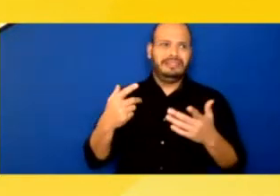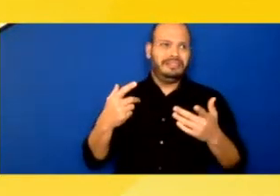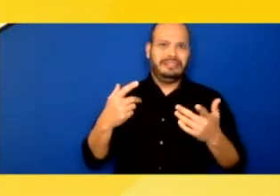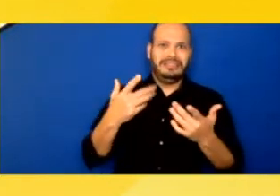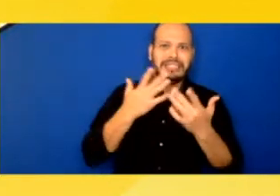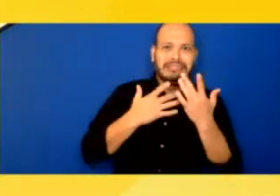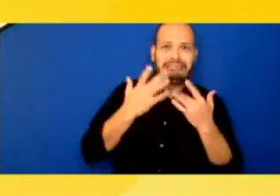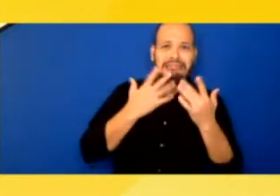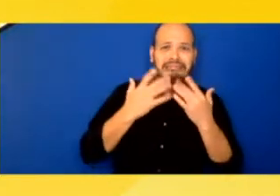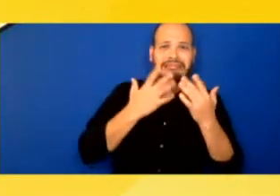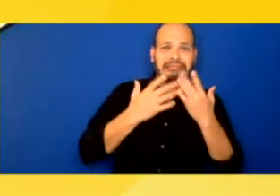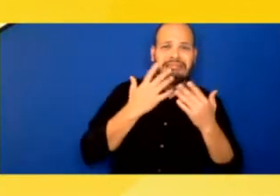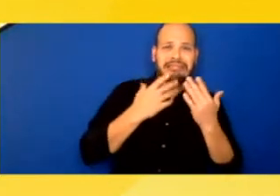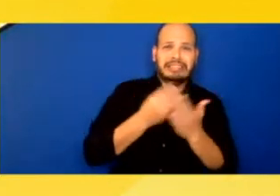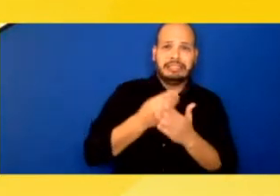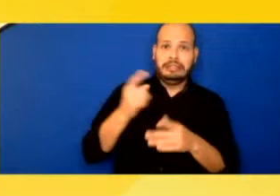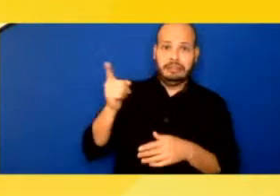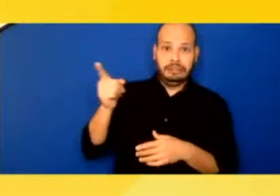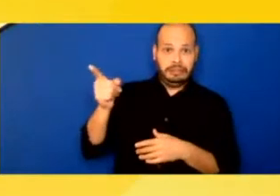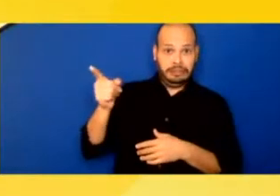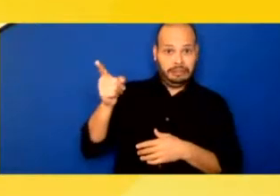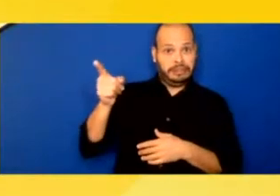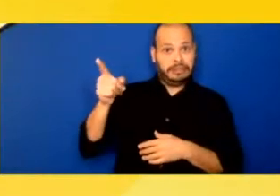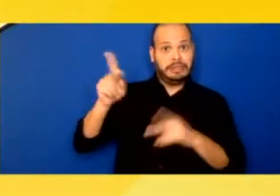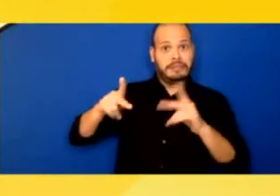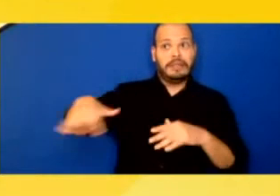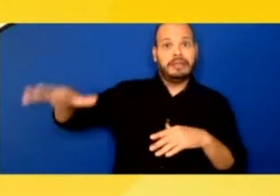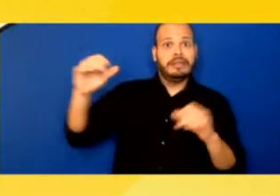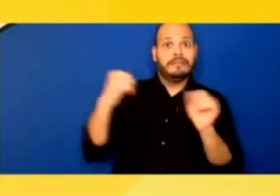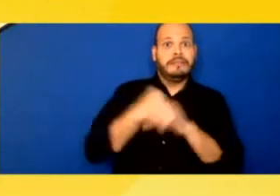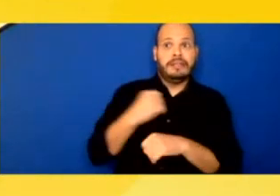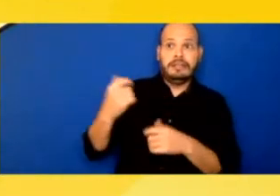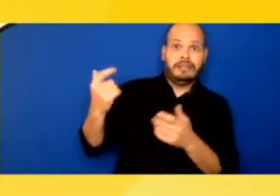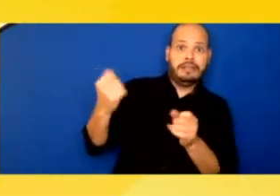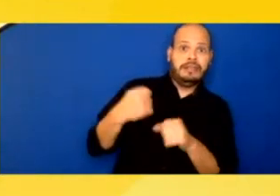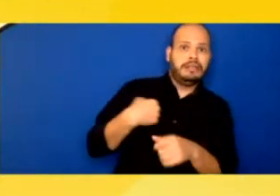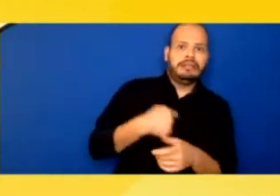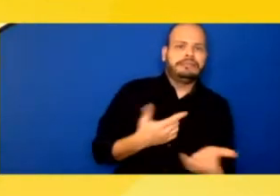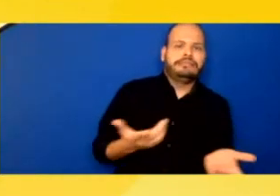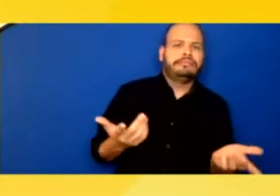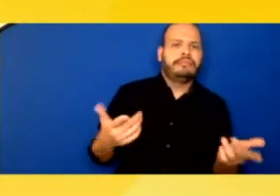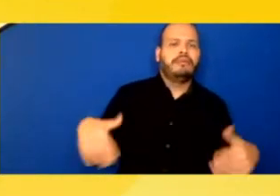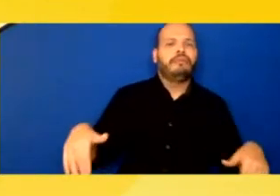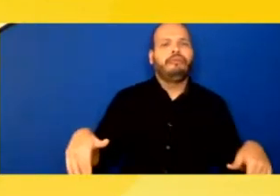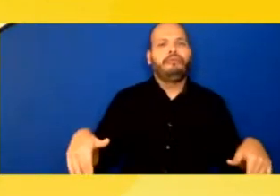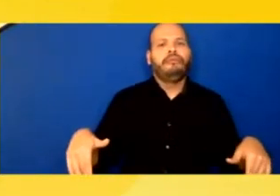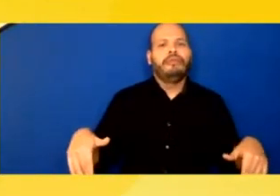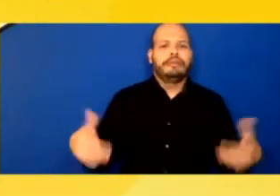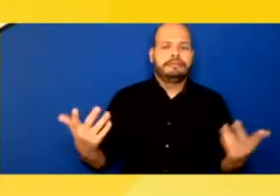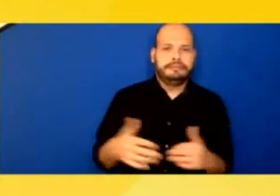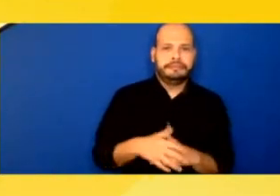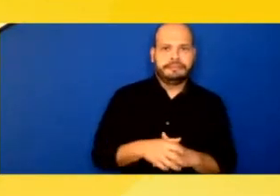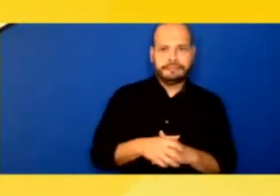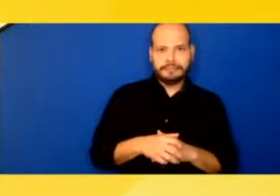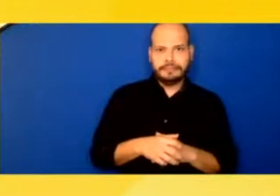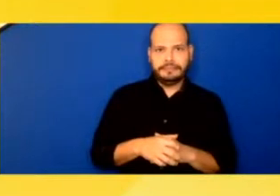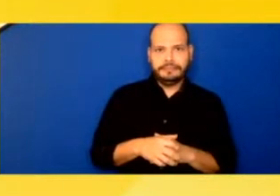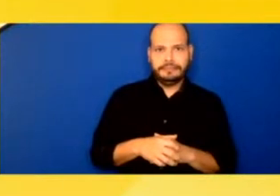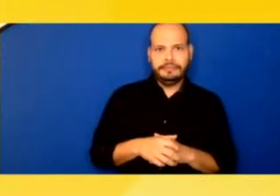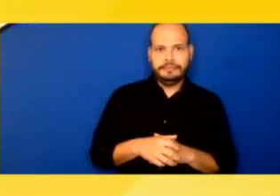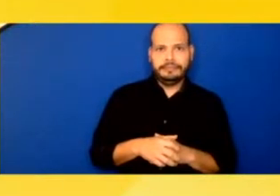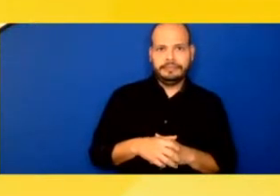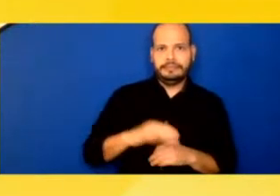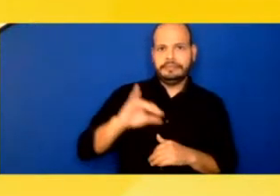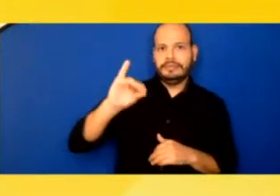and Ephraim came from Joshua. Joshua was a fighter. We come from Joshua's and Joshua's. We don't come